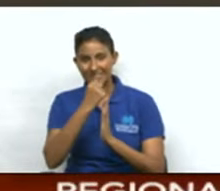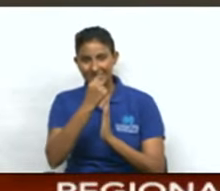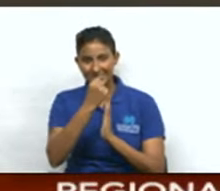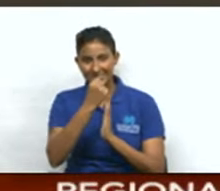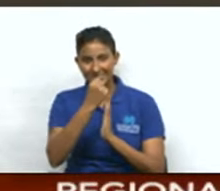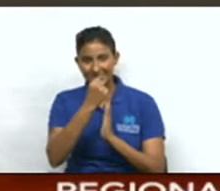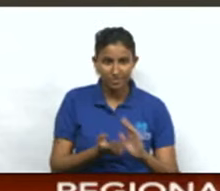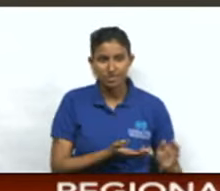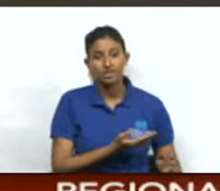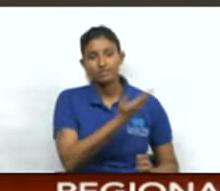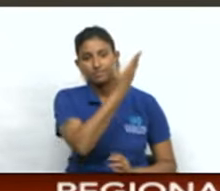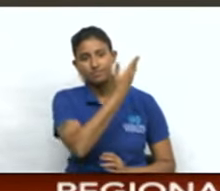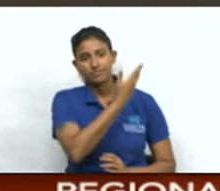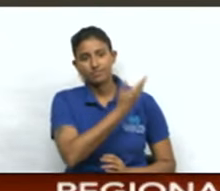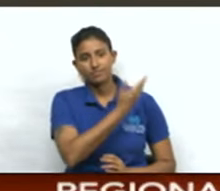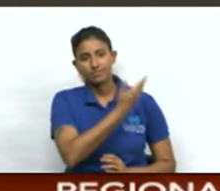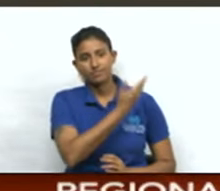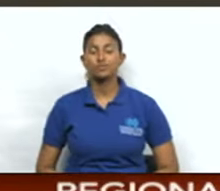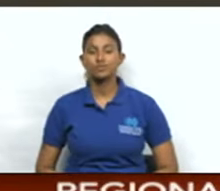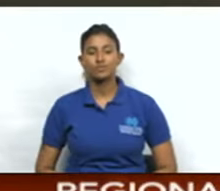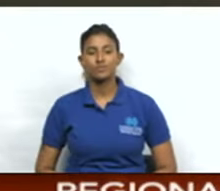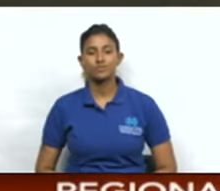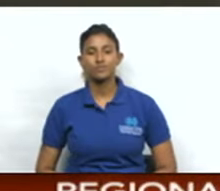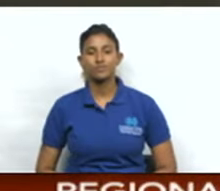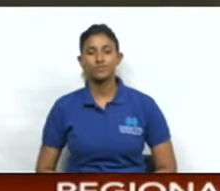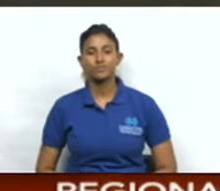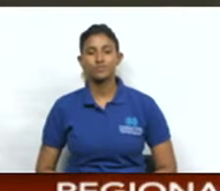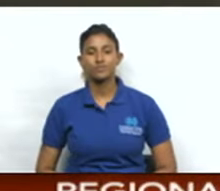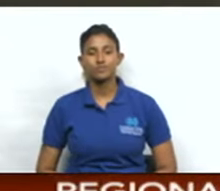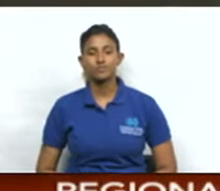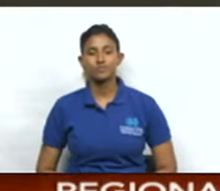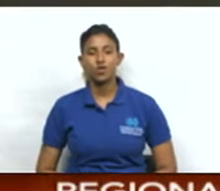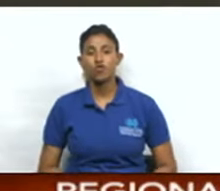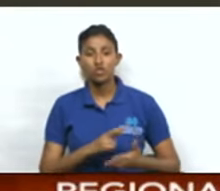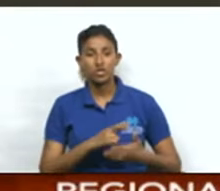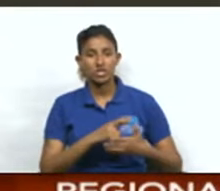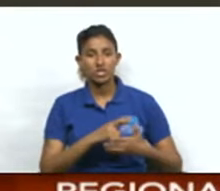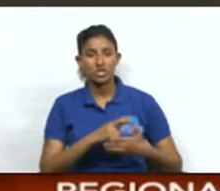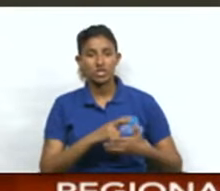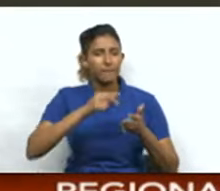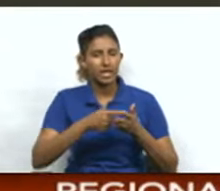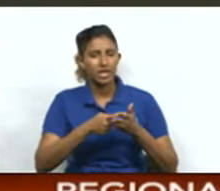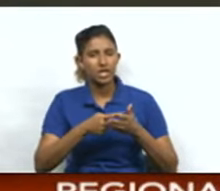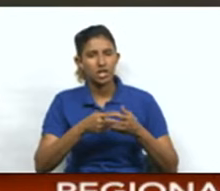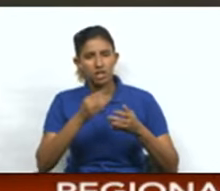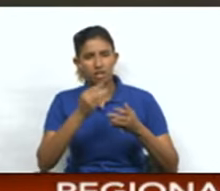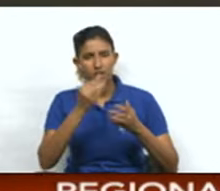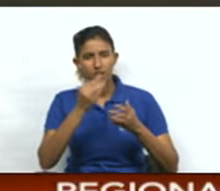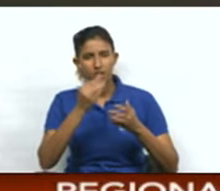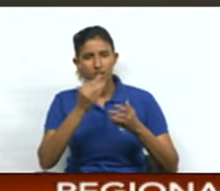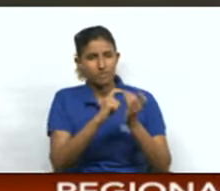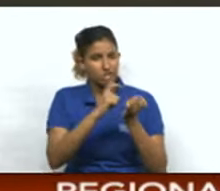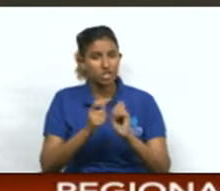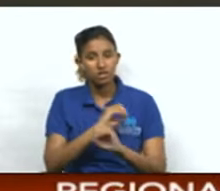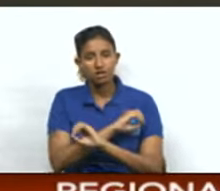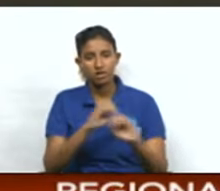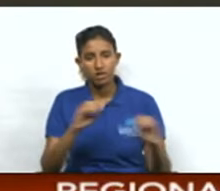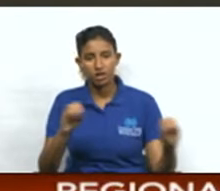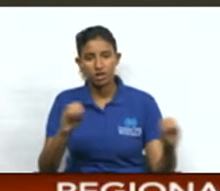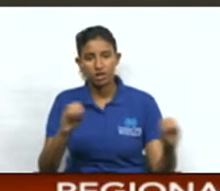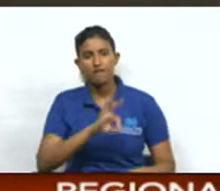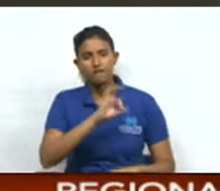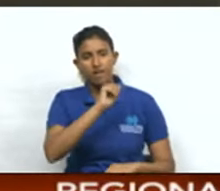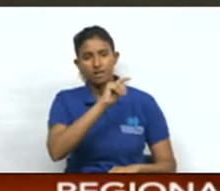Speyside. The results mean no changes to the SSFL table, with champions Fatima College at the summit, Speyside 10th, Trinity East